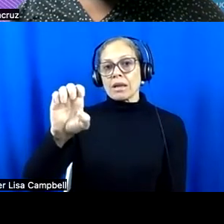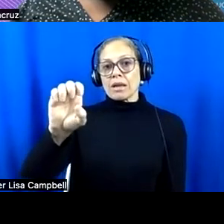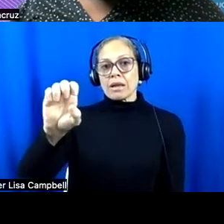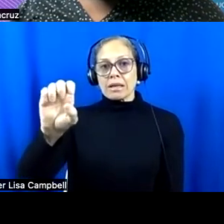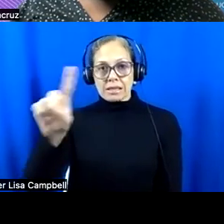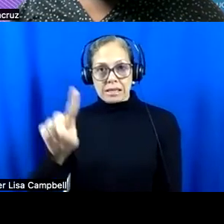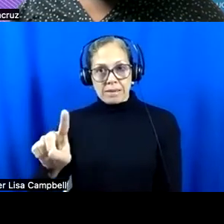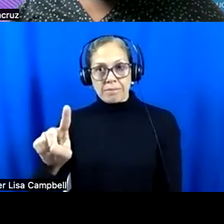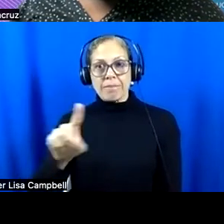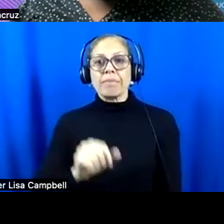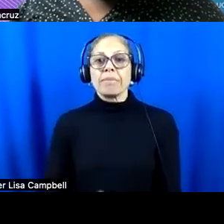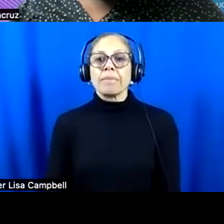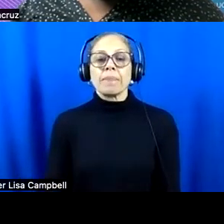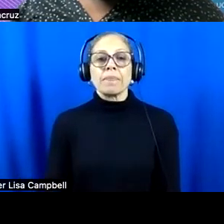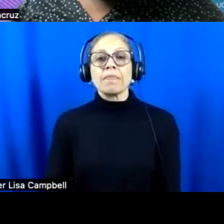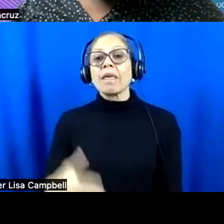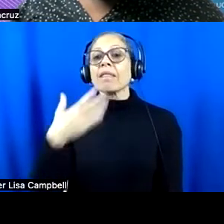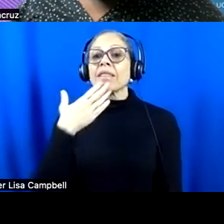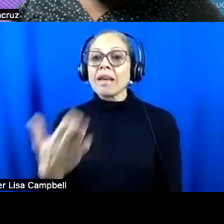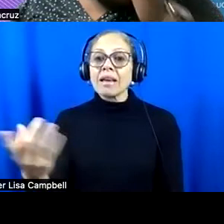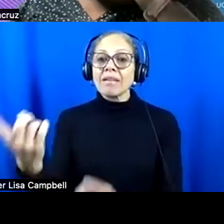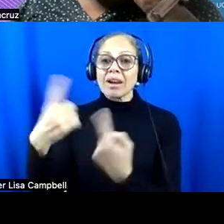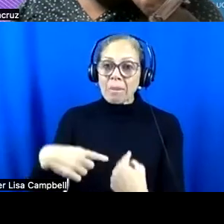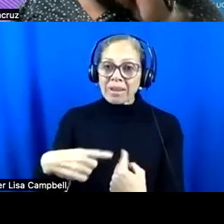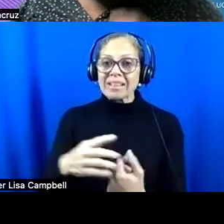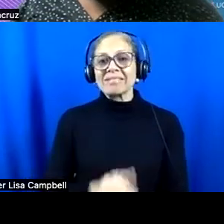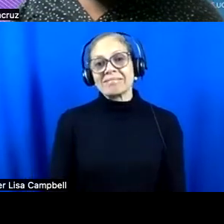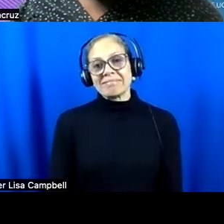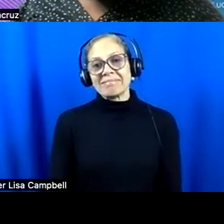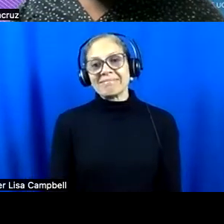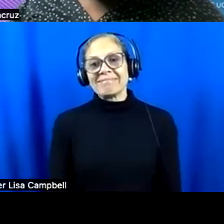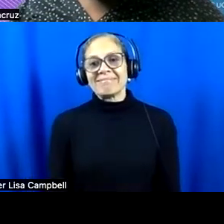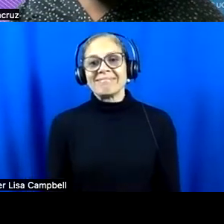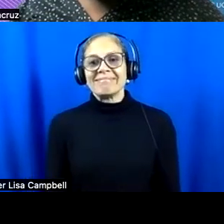AFROLEZ. Thank you for being with us, Aishah.